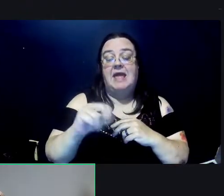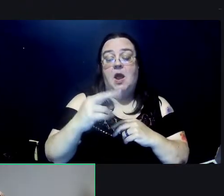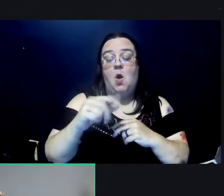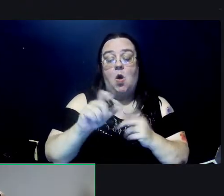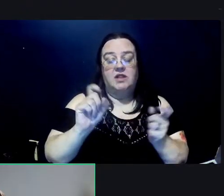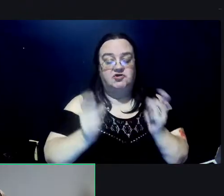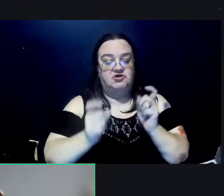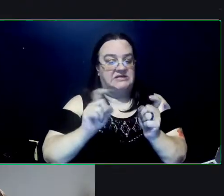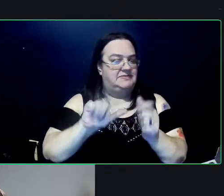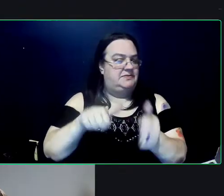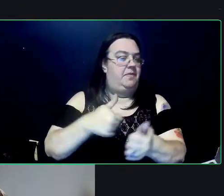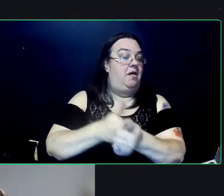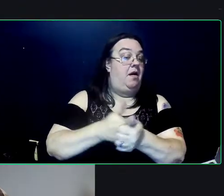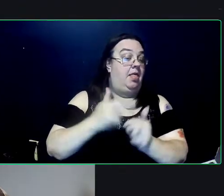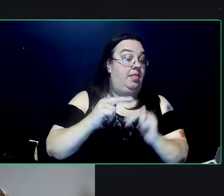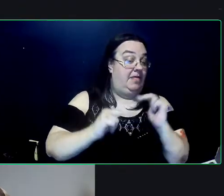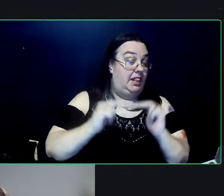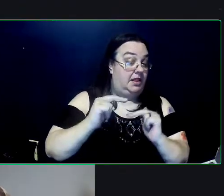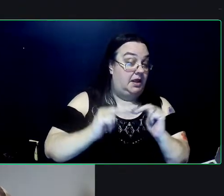building.